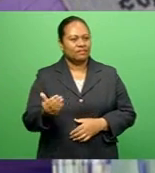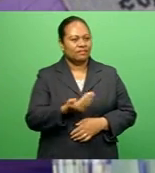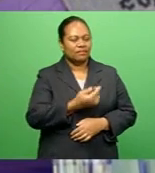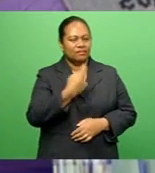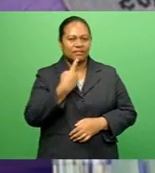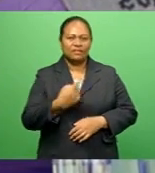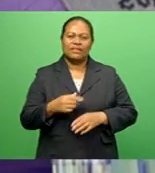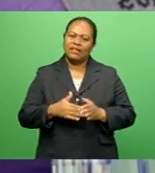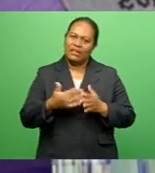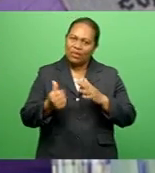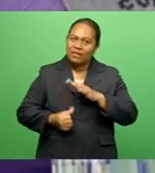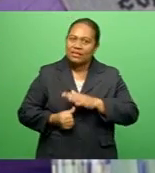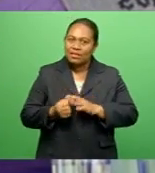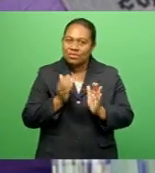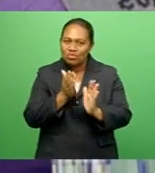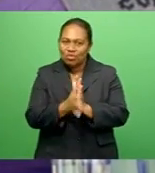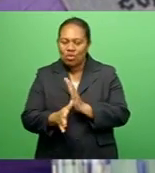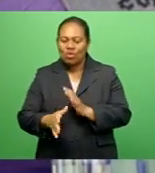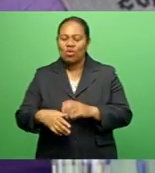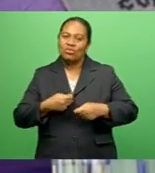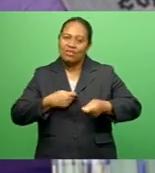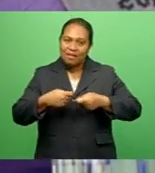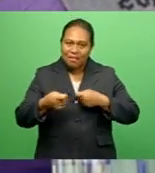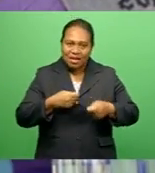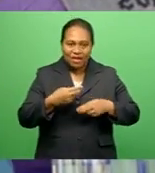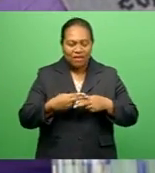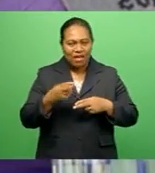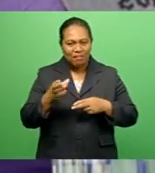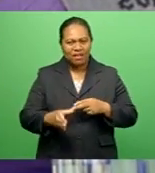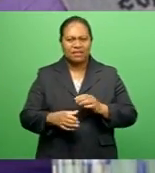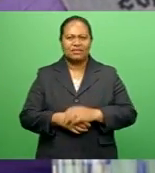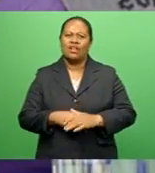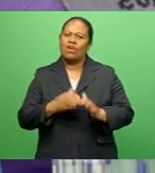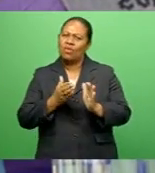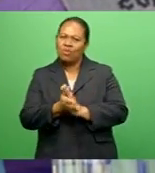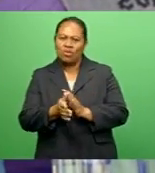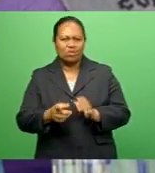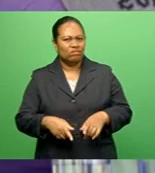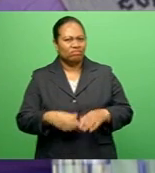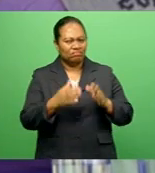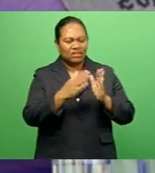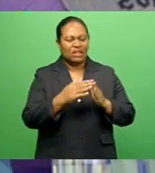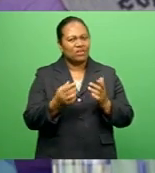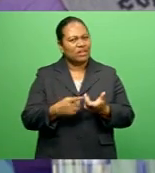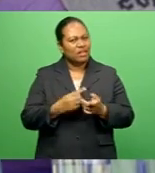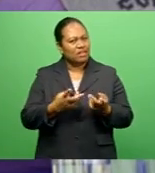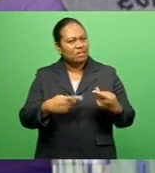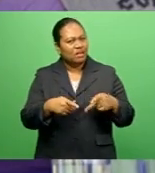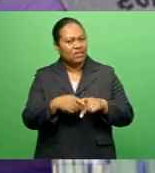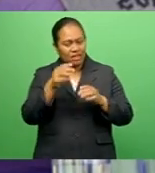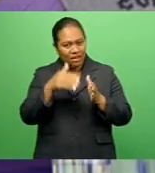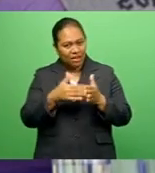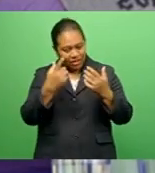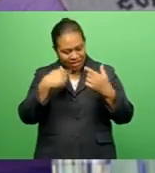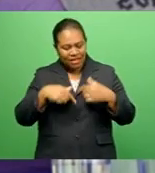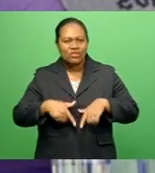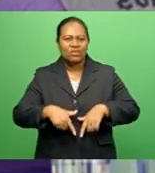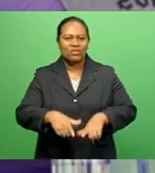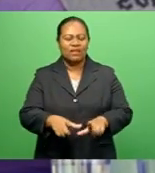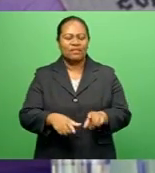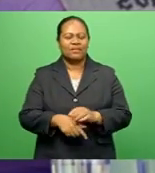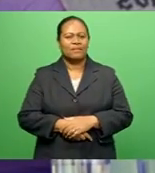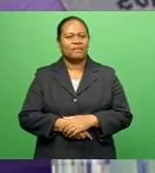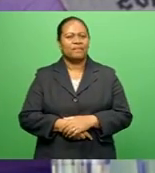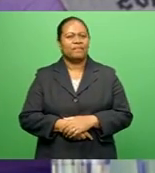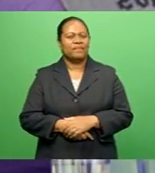the market in Nosori town quickly enough that the seafood trays stays fresh. You can travel more easily to reach